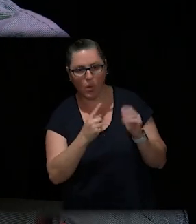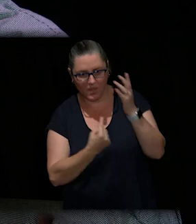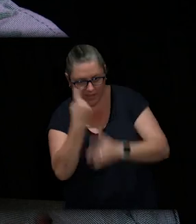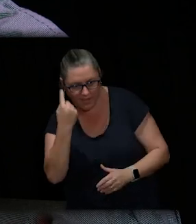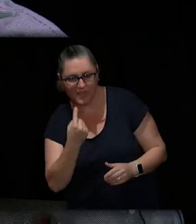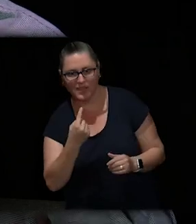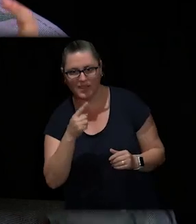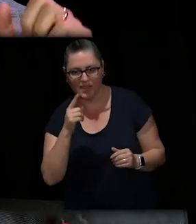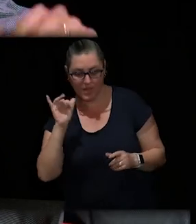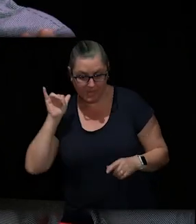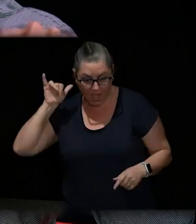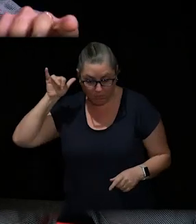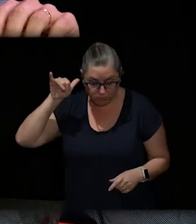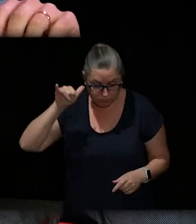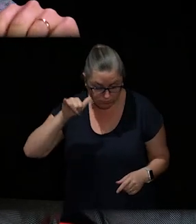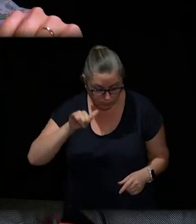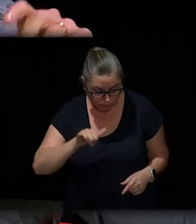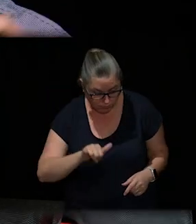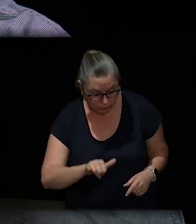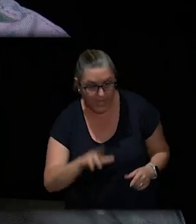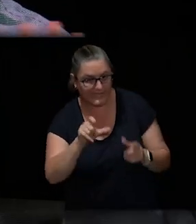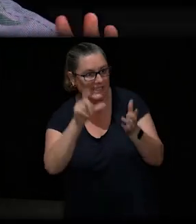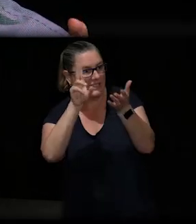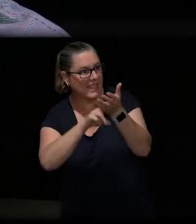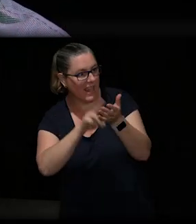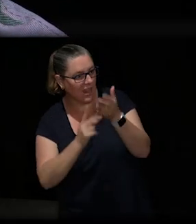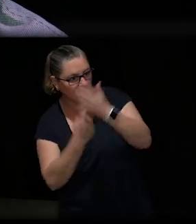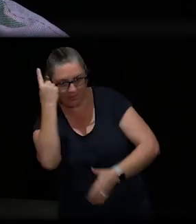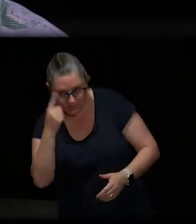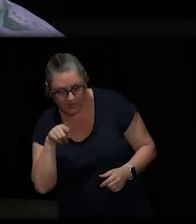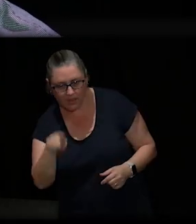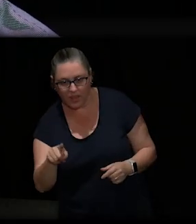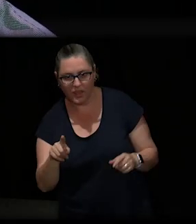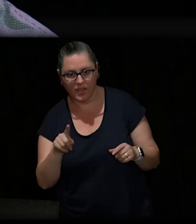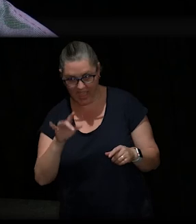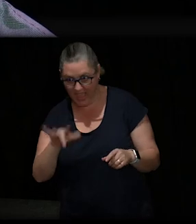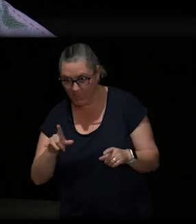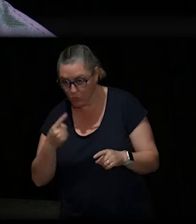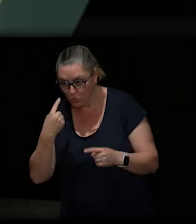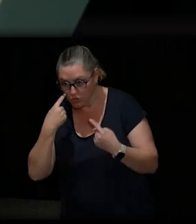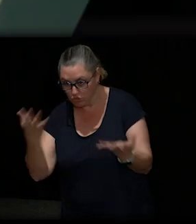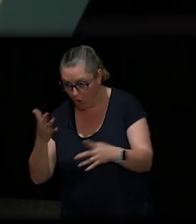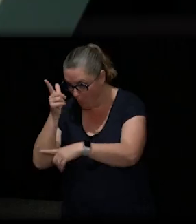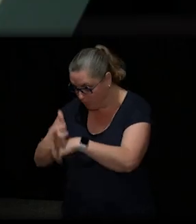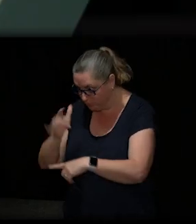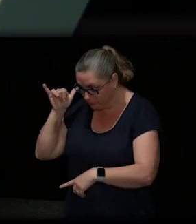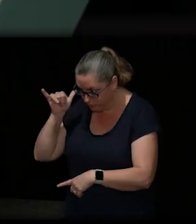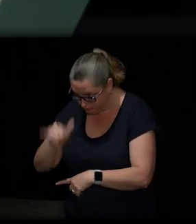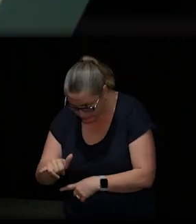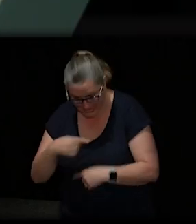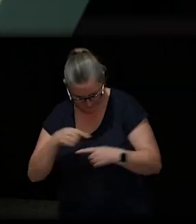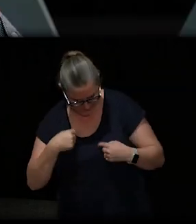for a landing, you know, CNN would pop on, and it would be covering the plane landing as we were on the plane. And I was just